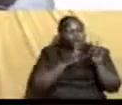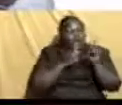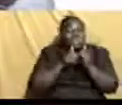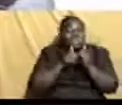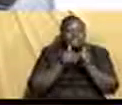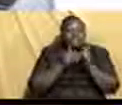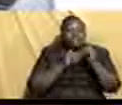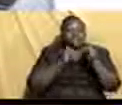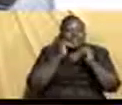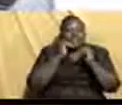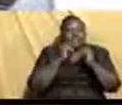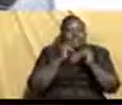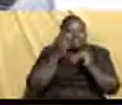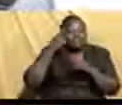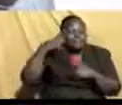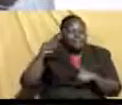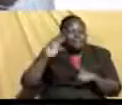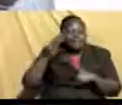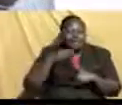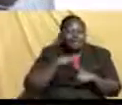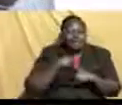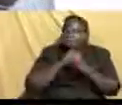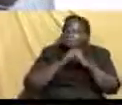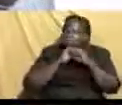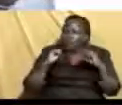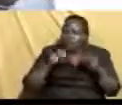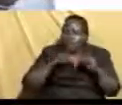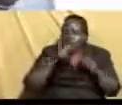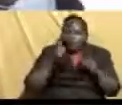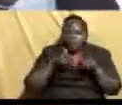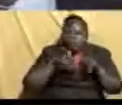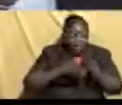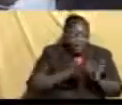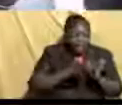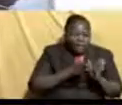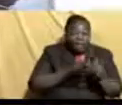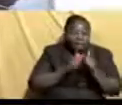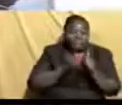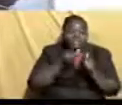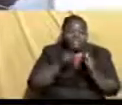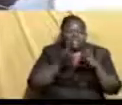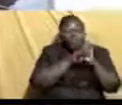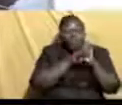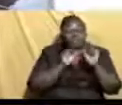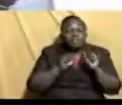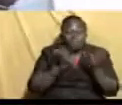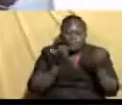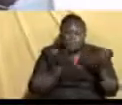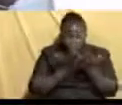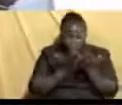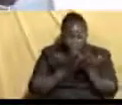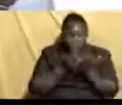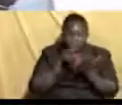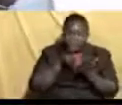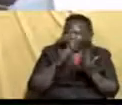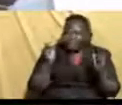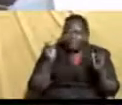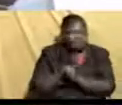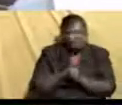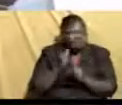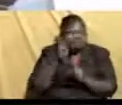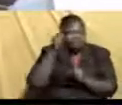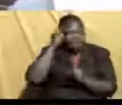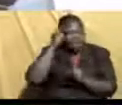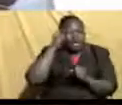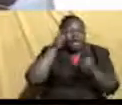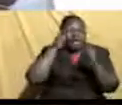be unconstitutional, surely there should be no other way that law can be read to make it constitutional. And that cannot be known until